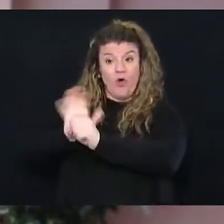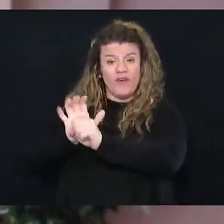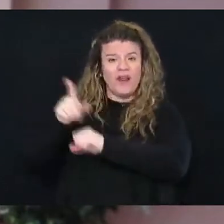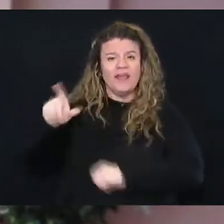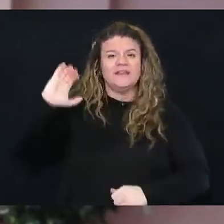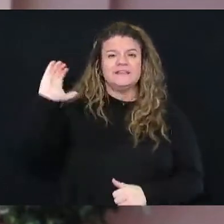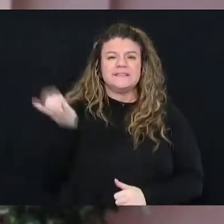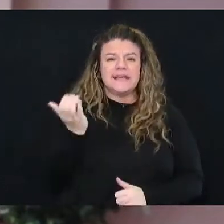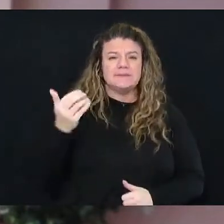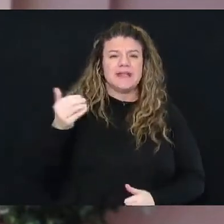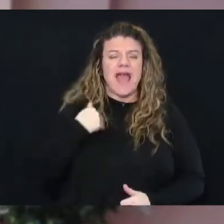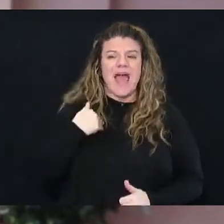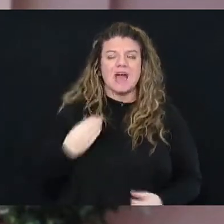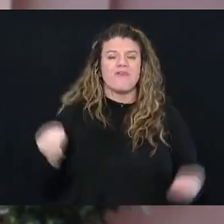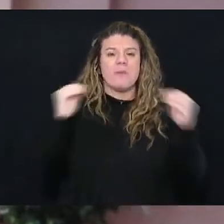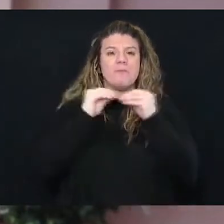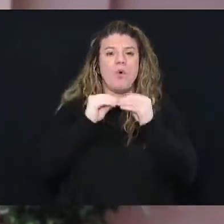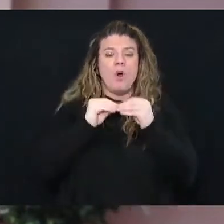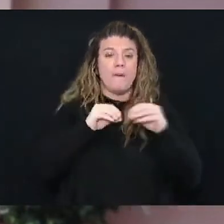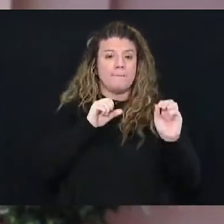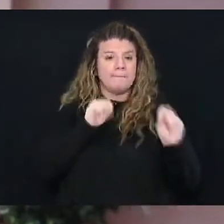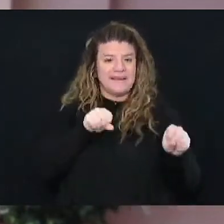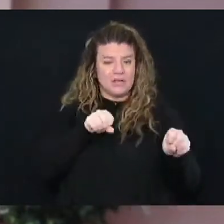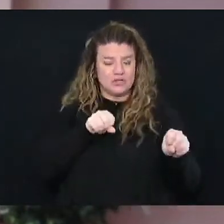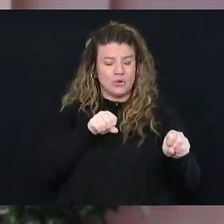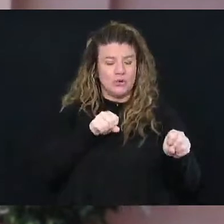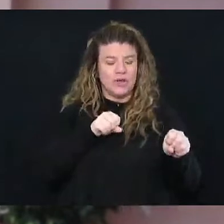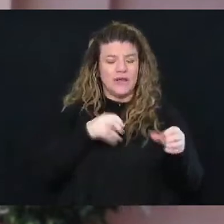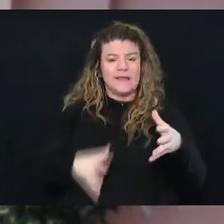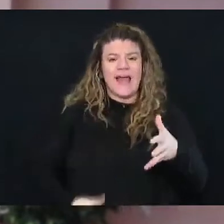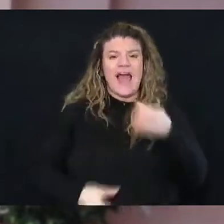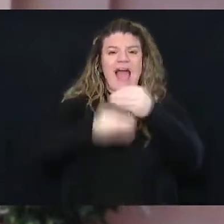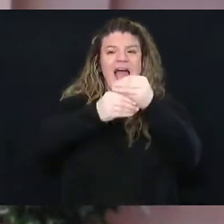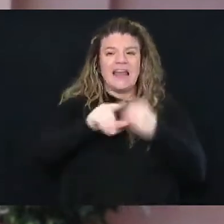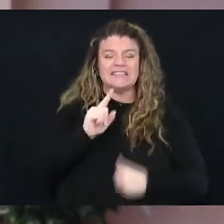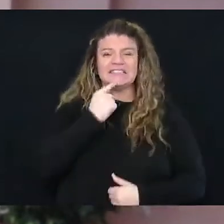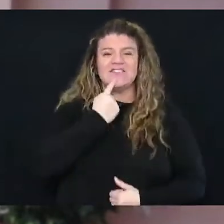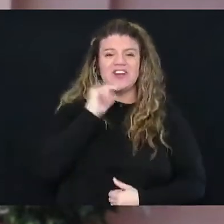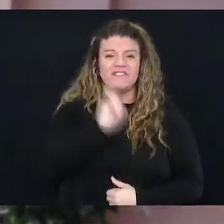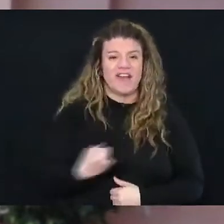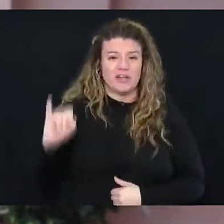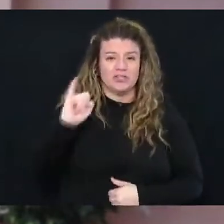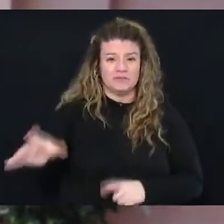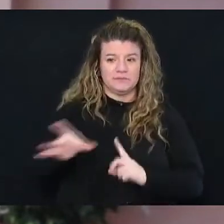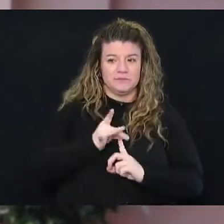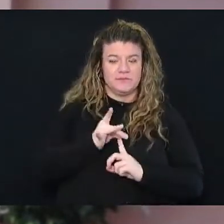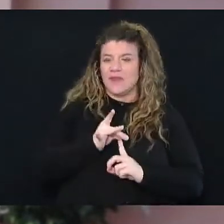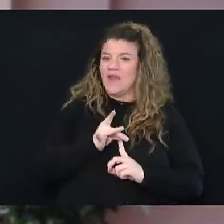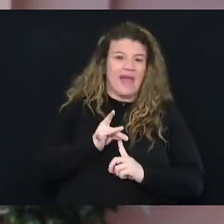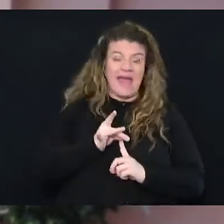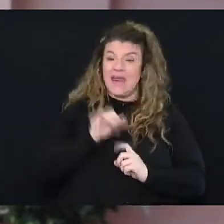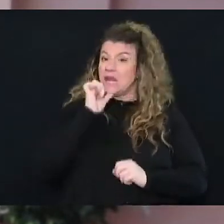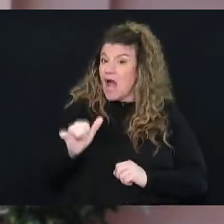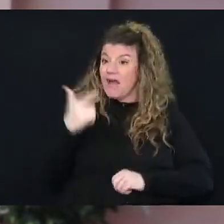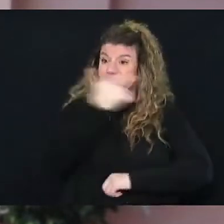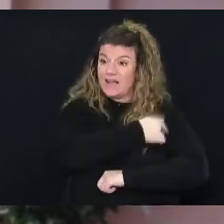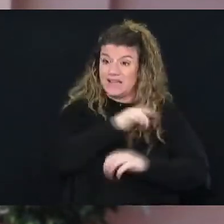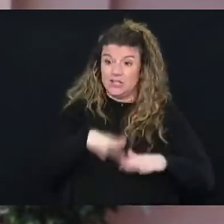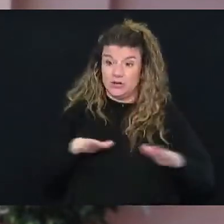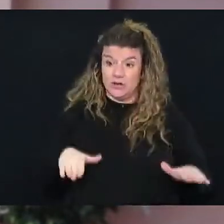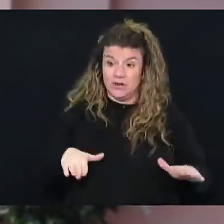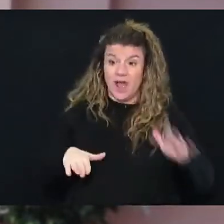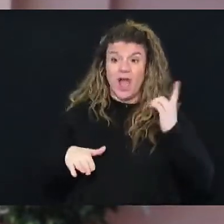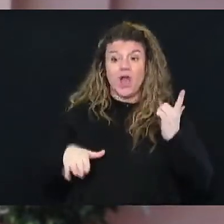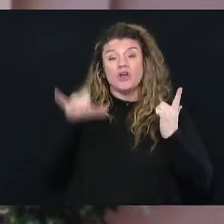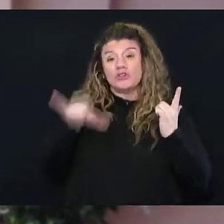to have a potential to be a more severe infection in non-vaccinated children. And what's